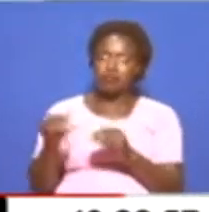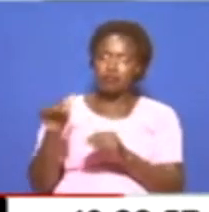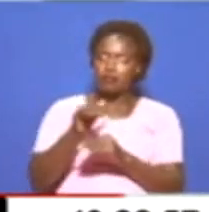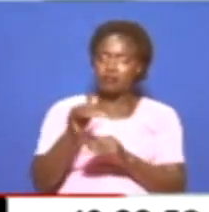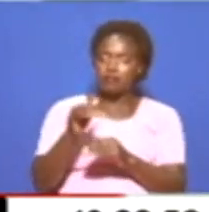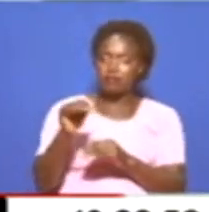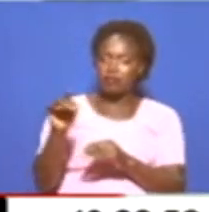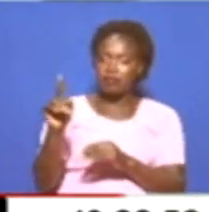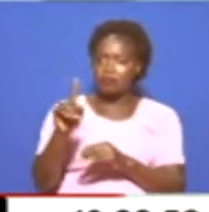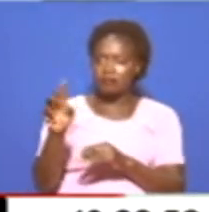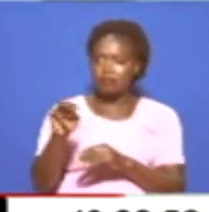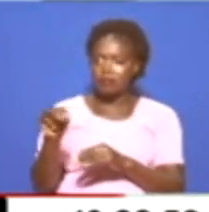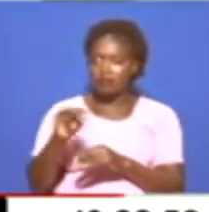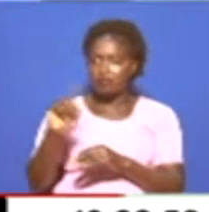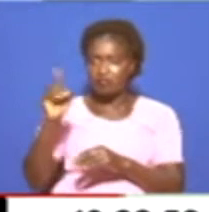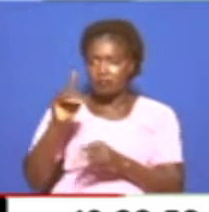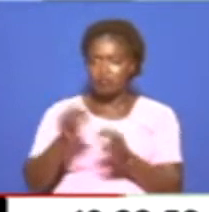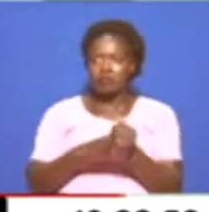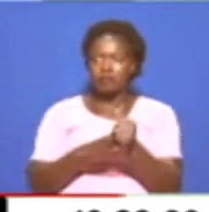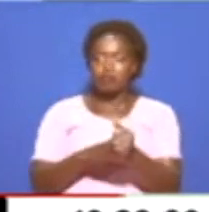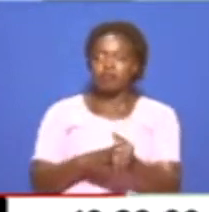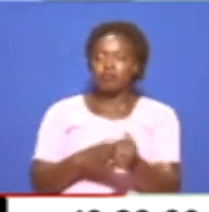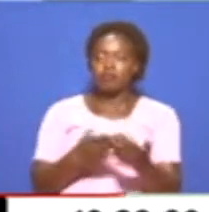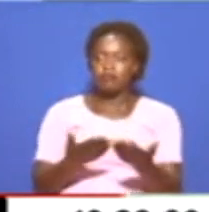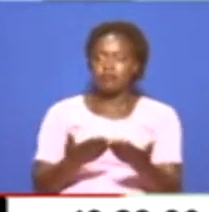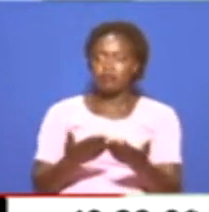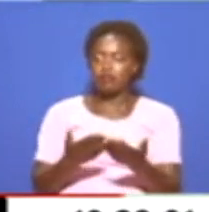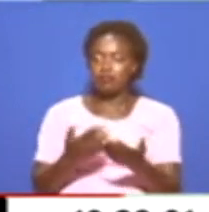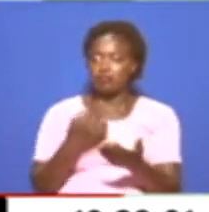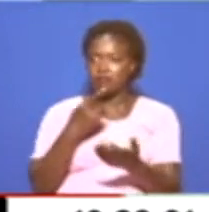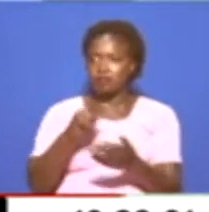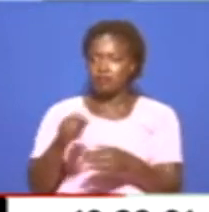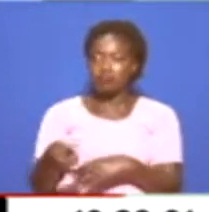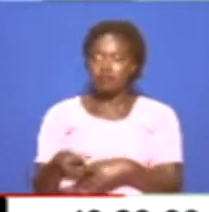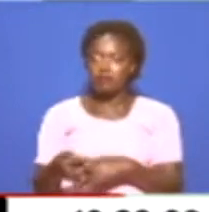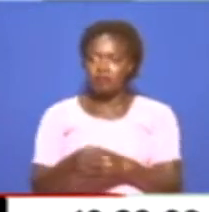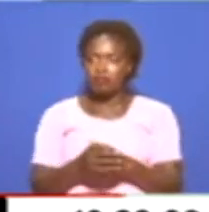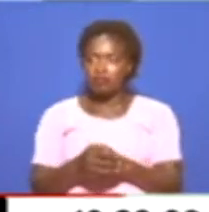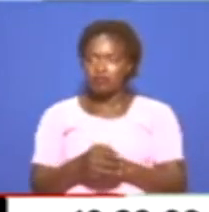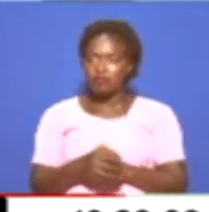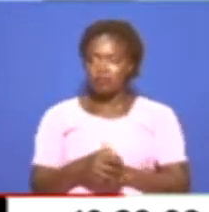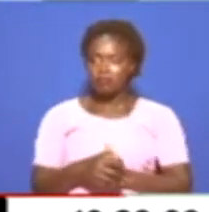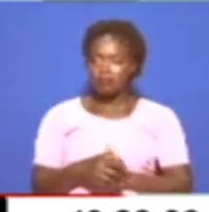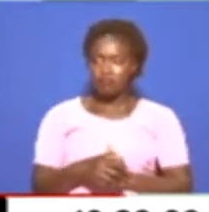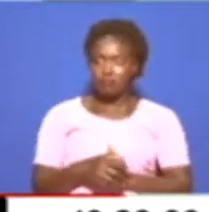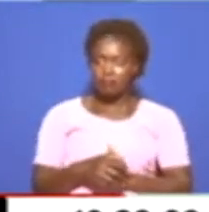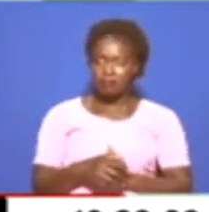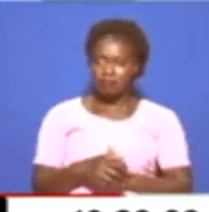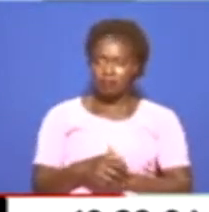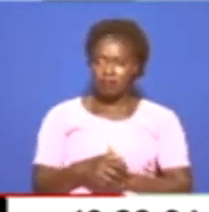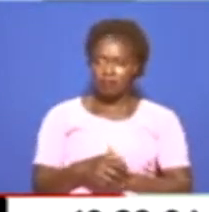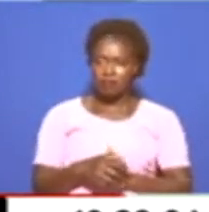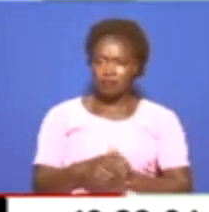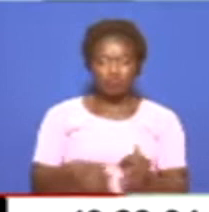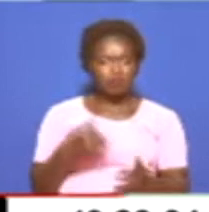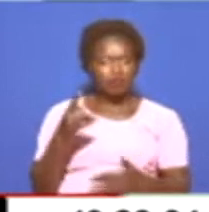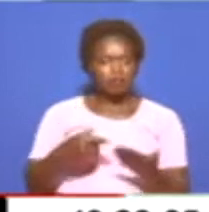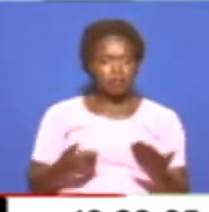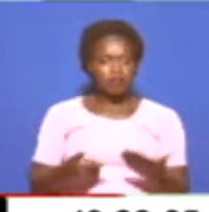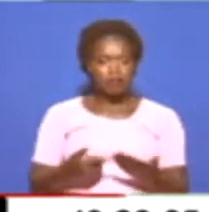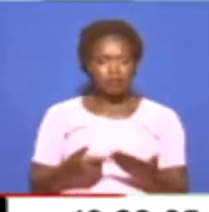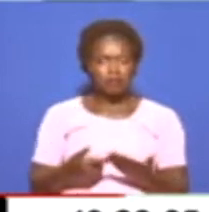and Nairobi leading with slightly over 100,000. What is your take regarding what you saw in